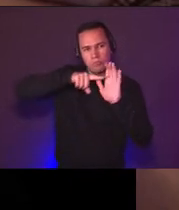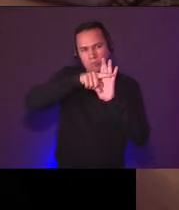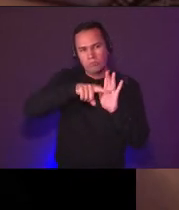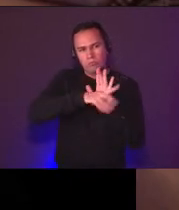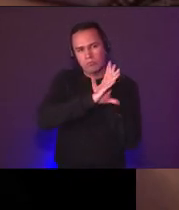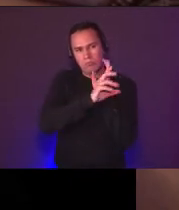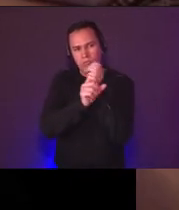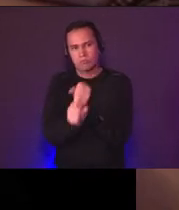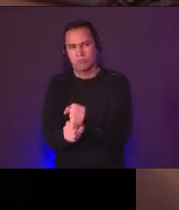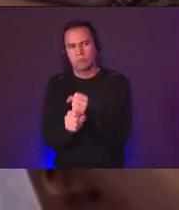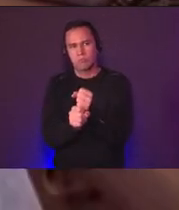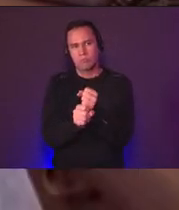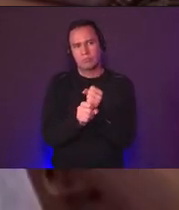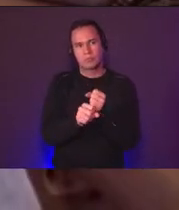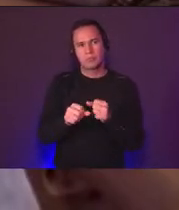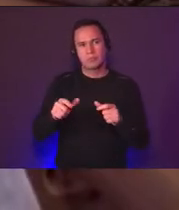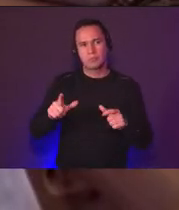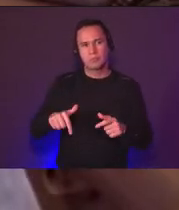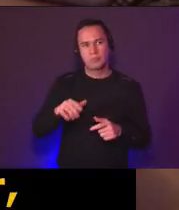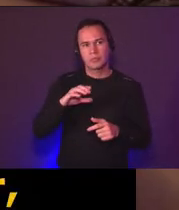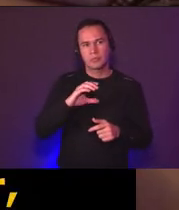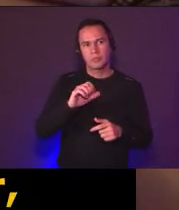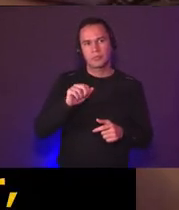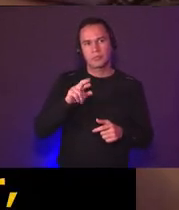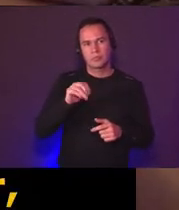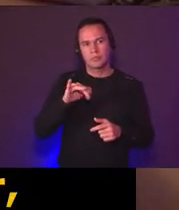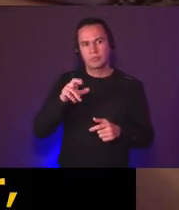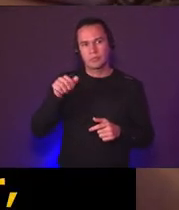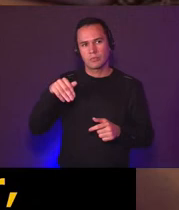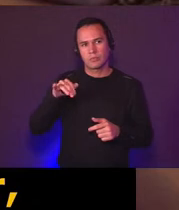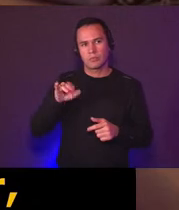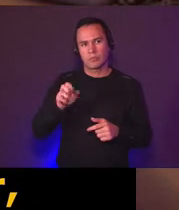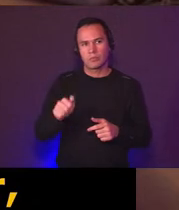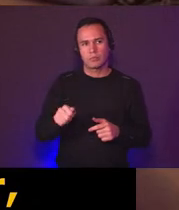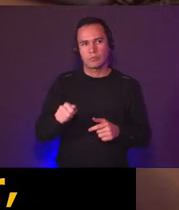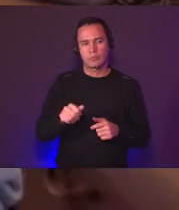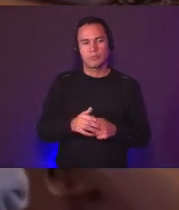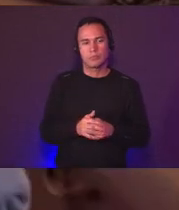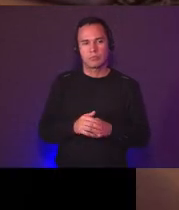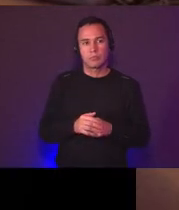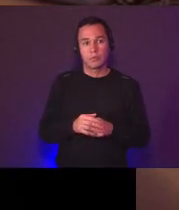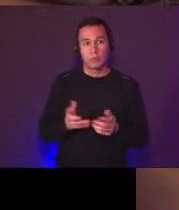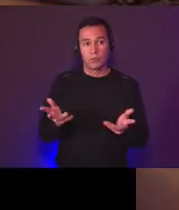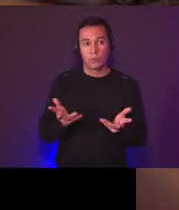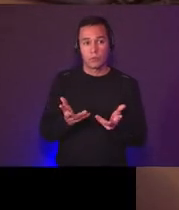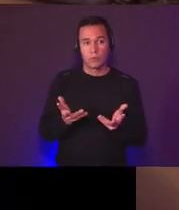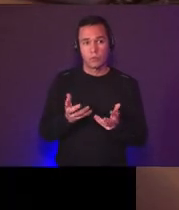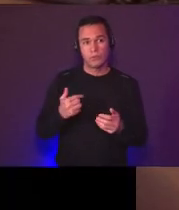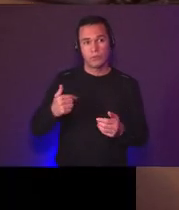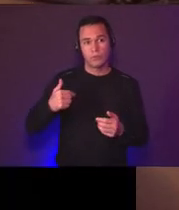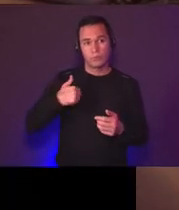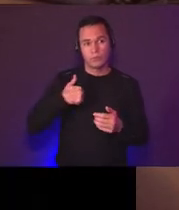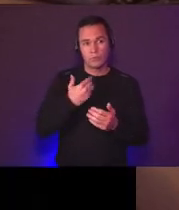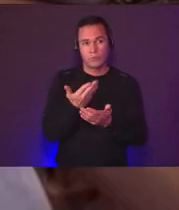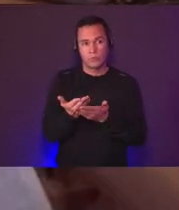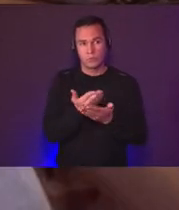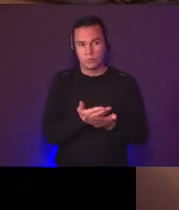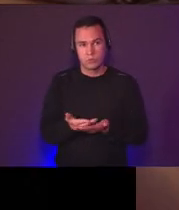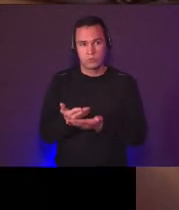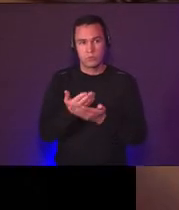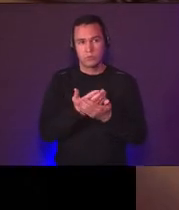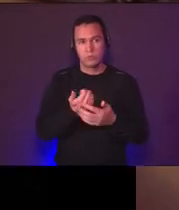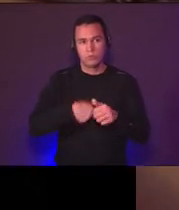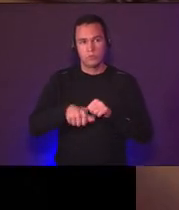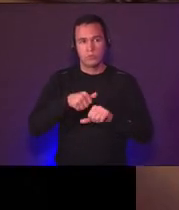in North Carolina. And as you know, now that I'm an instructor myself, now that I'm a professor,